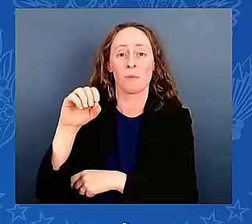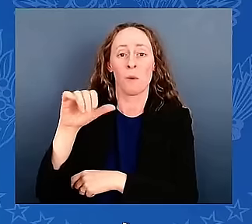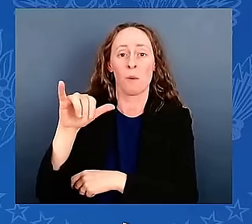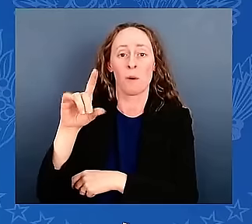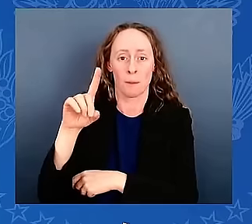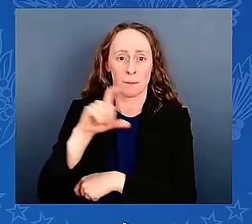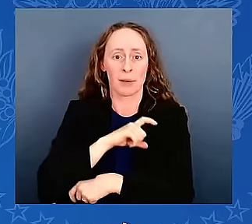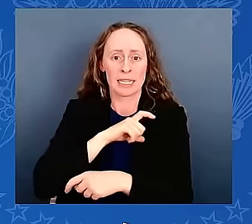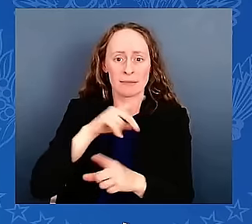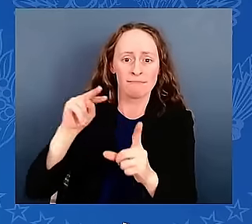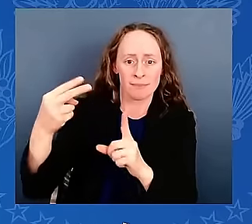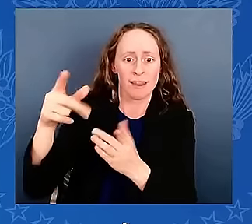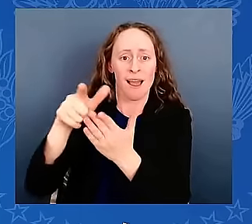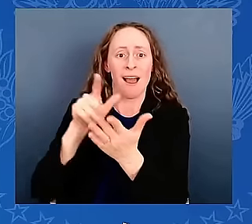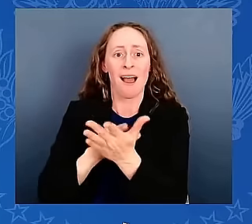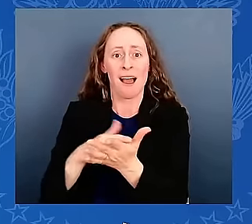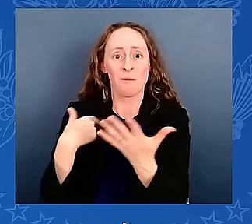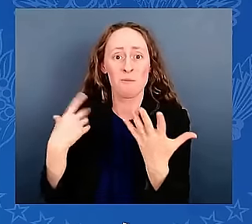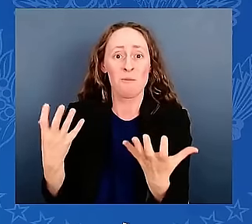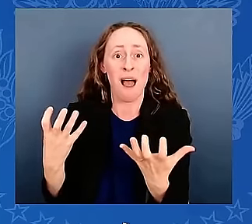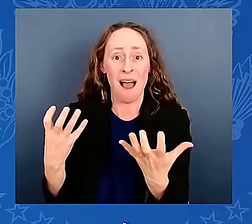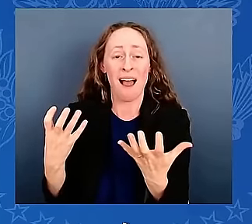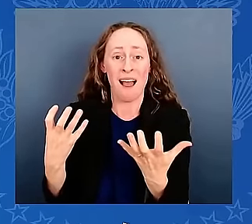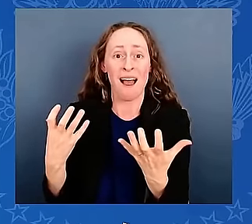them in their program on